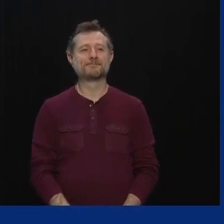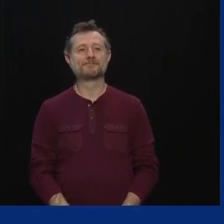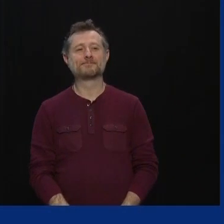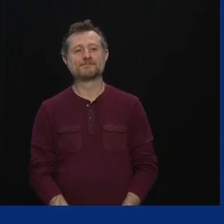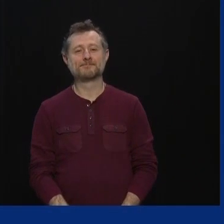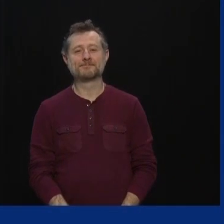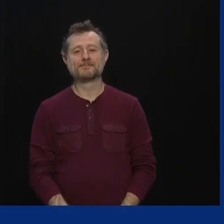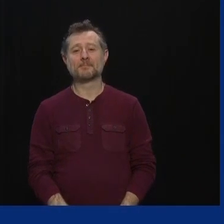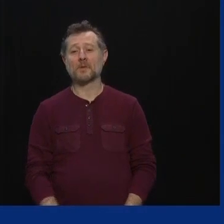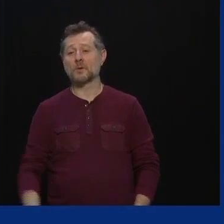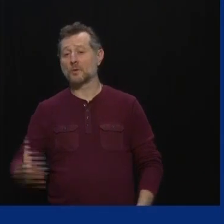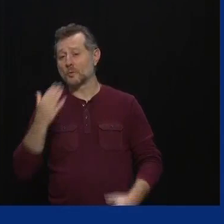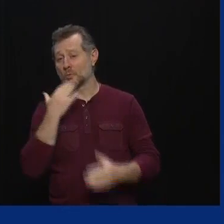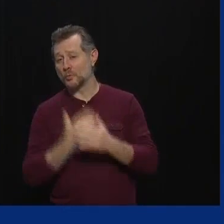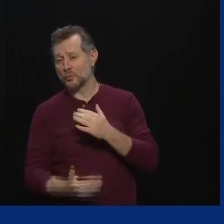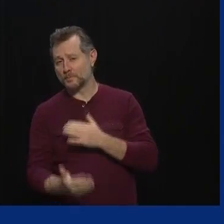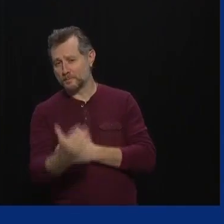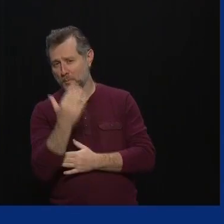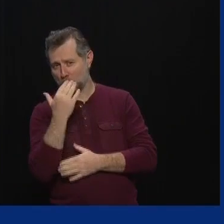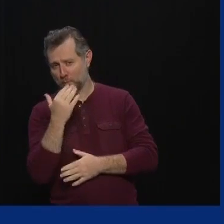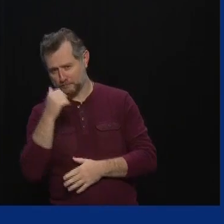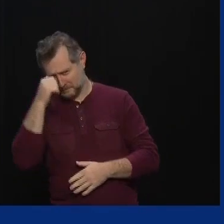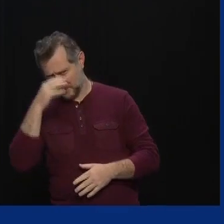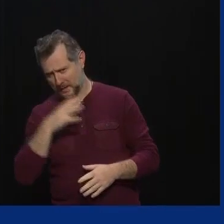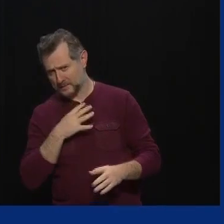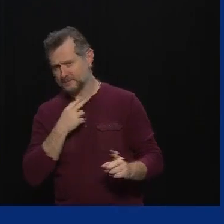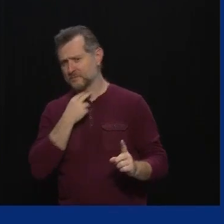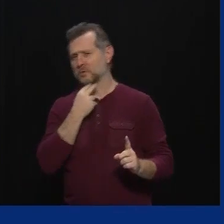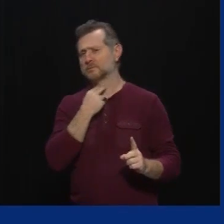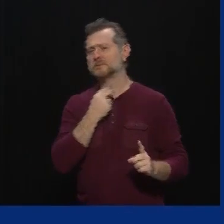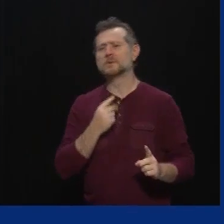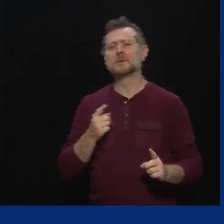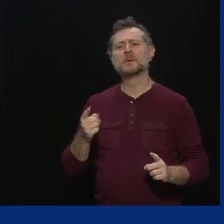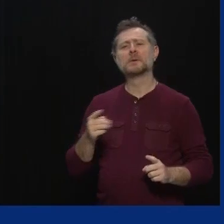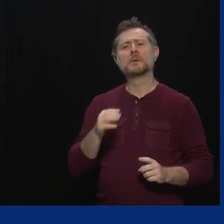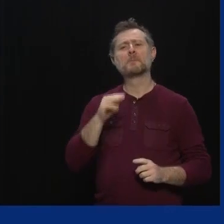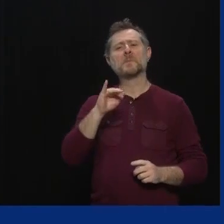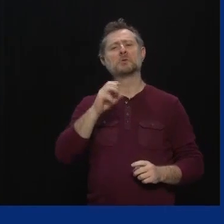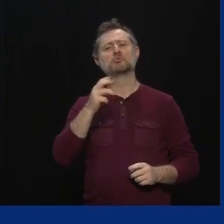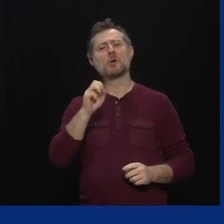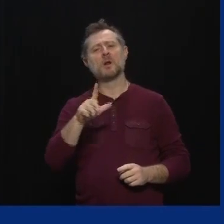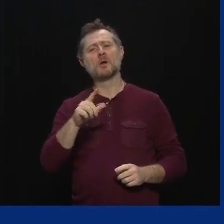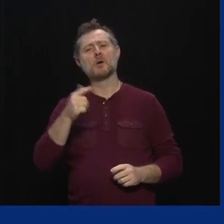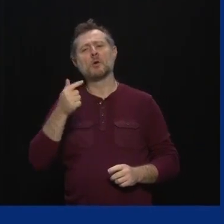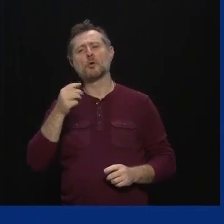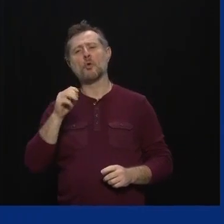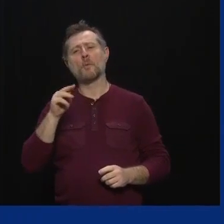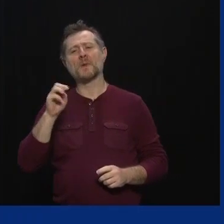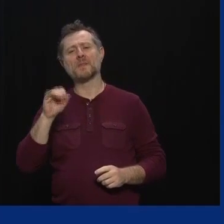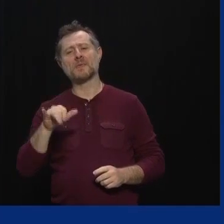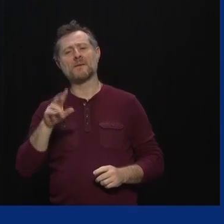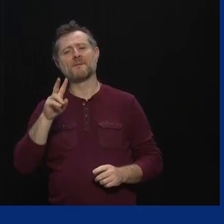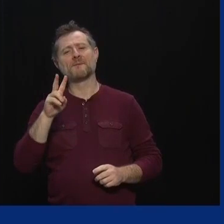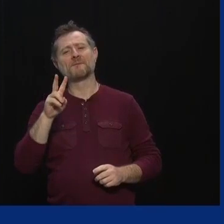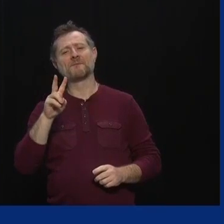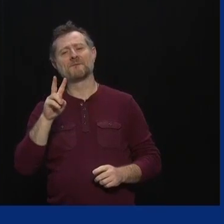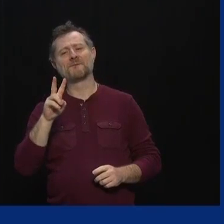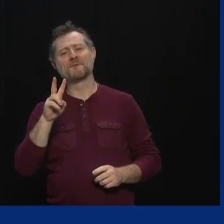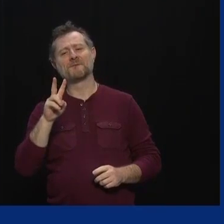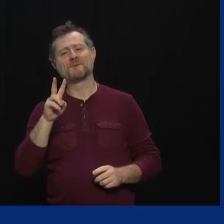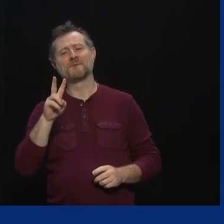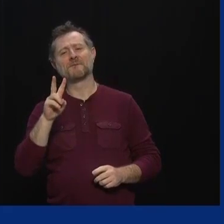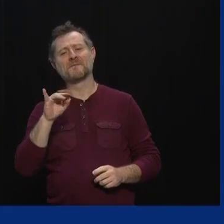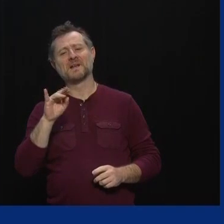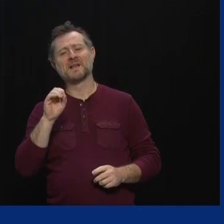Good morning, Governor. Good morning. The first question comes from Michael Gormley of Newsday. Michael, your mic is open. Hello, Governor. Mike Gormley. Hi,